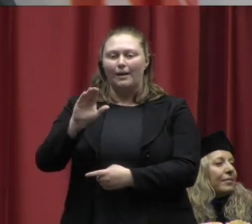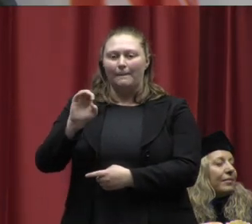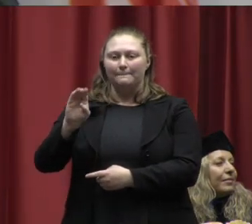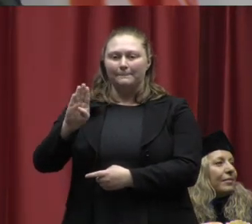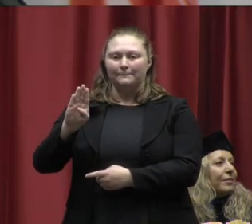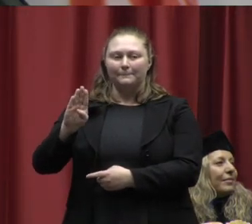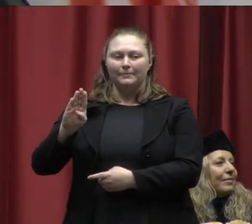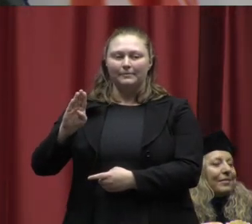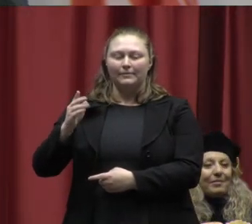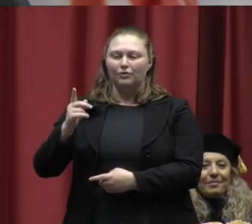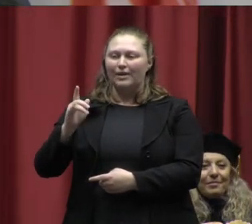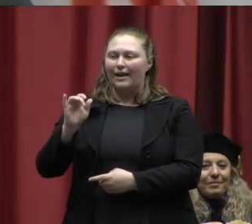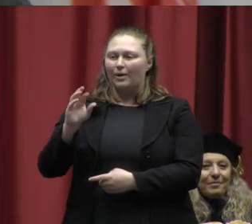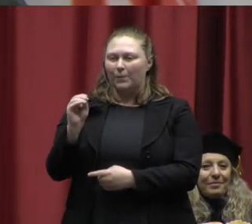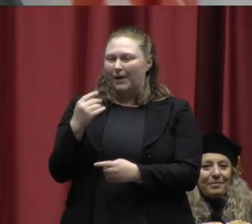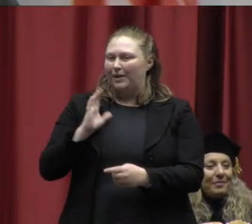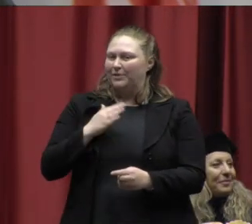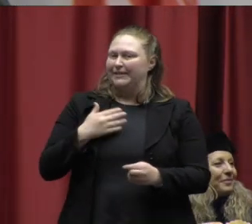speaker.